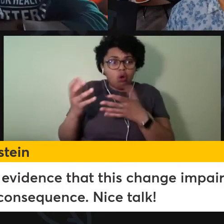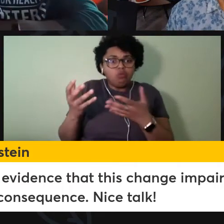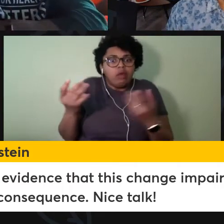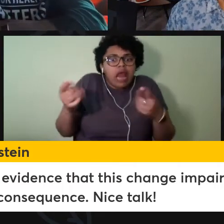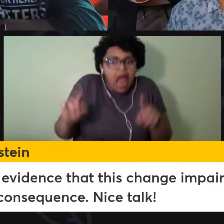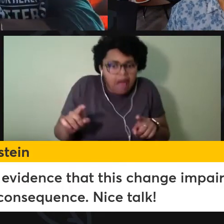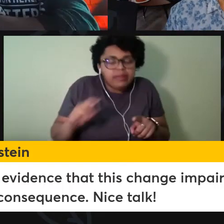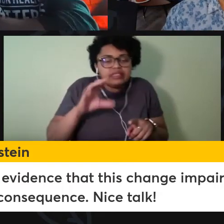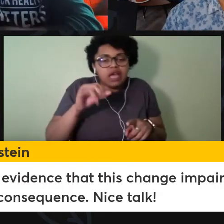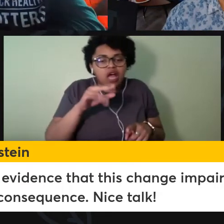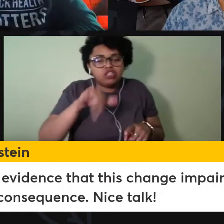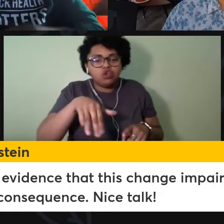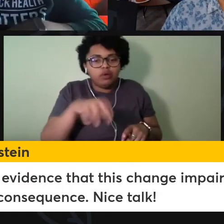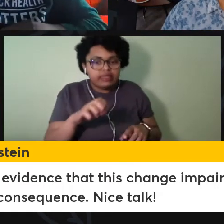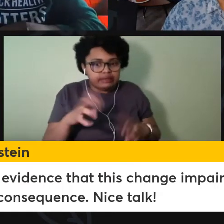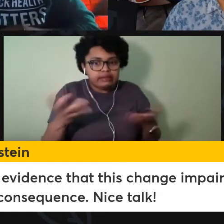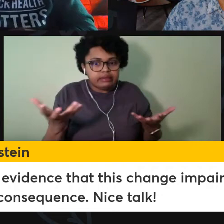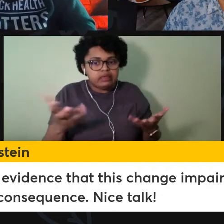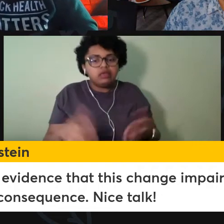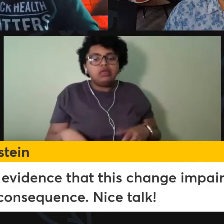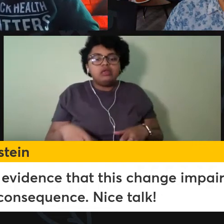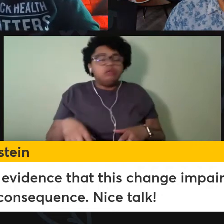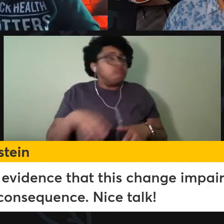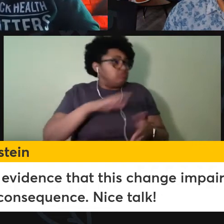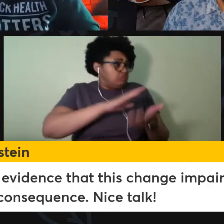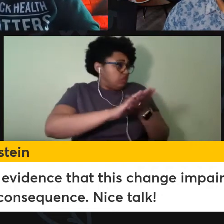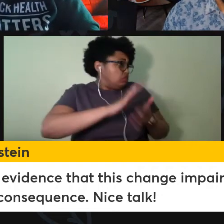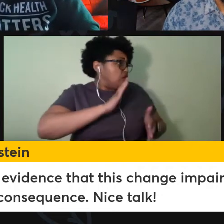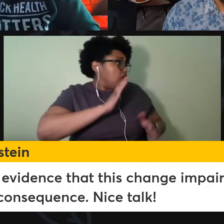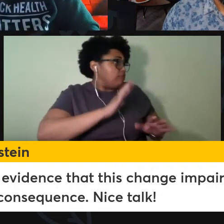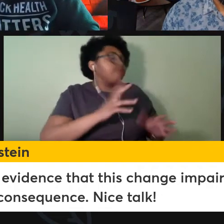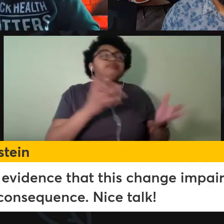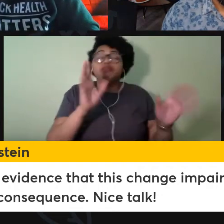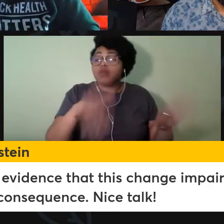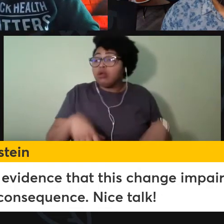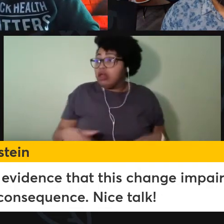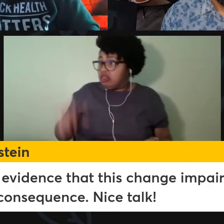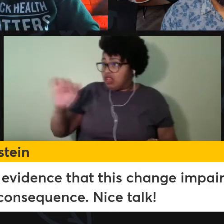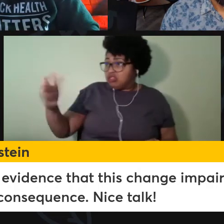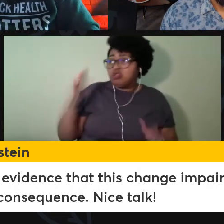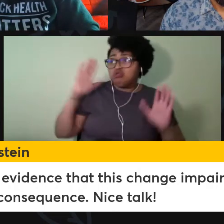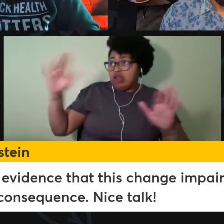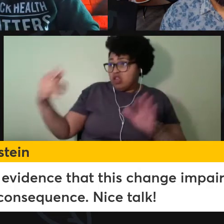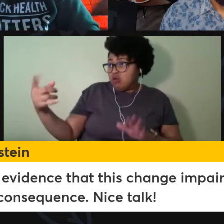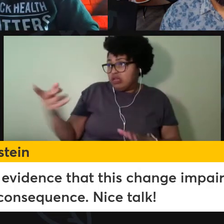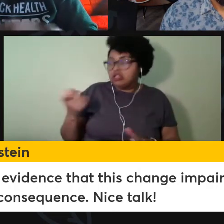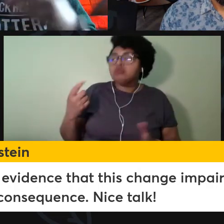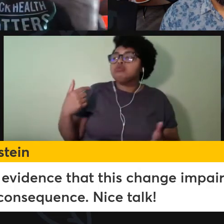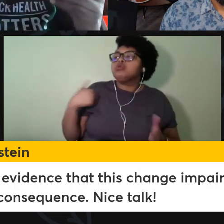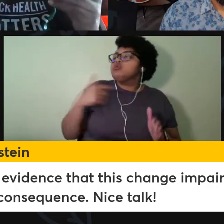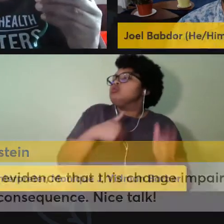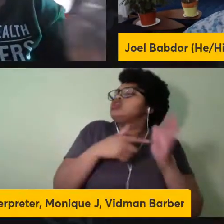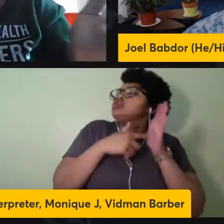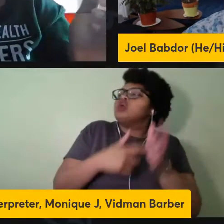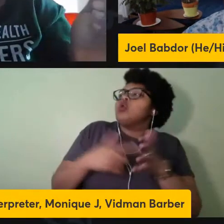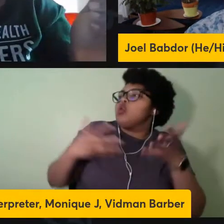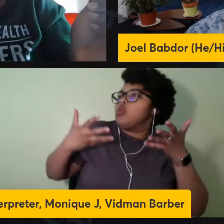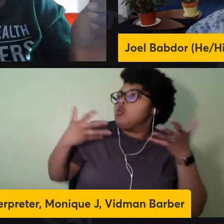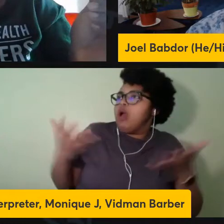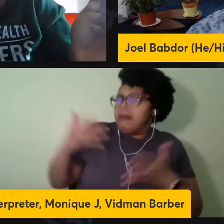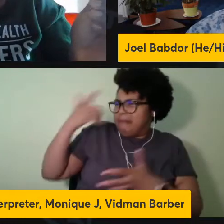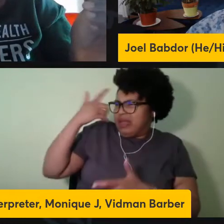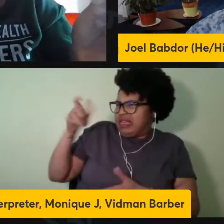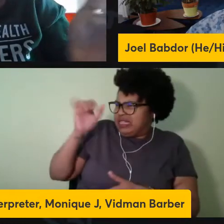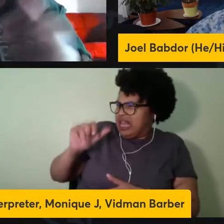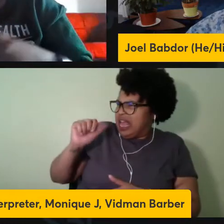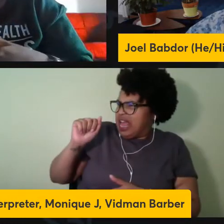So impairs, okay, so that's, I see, that's a great question. So I guess what we're showing is that because the antibody